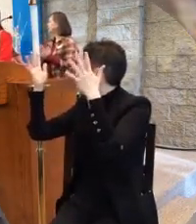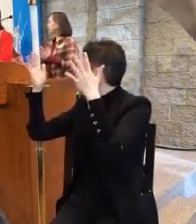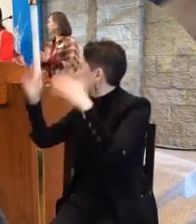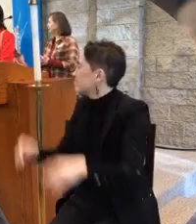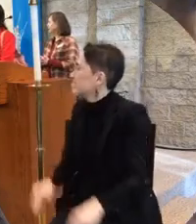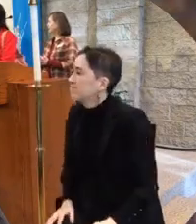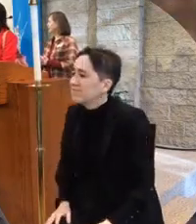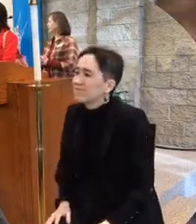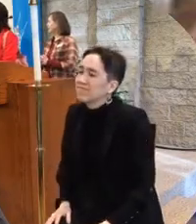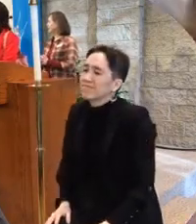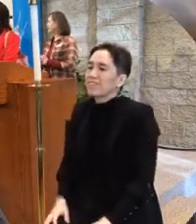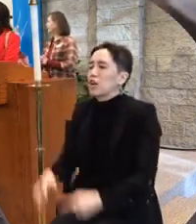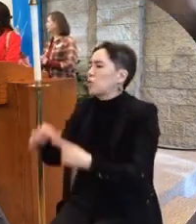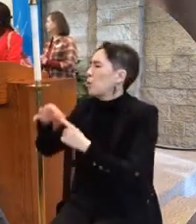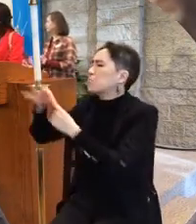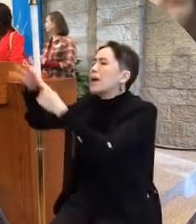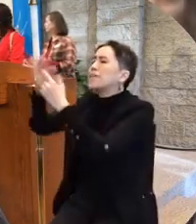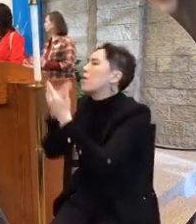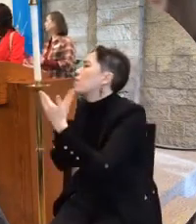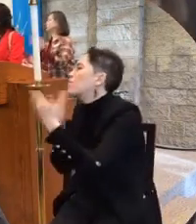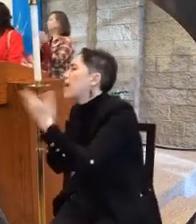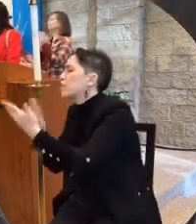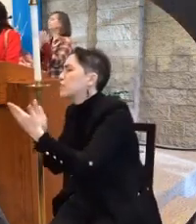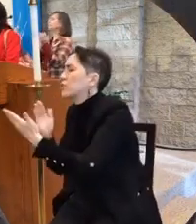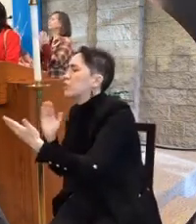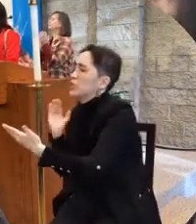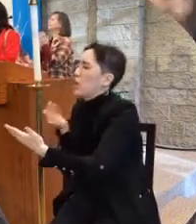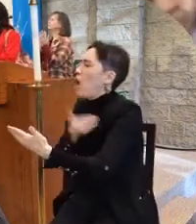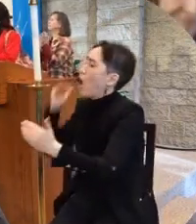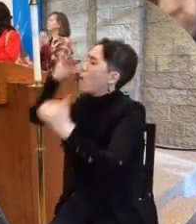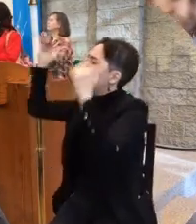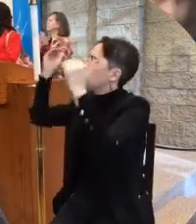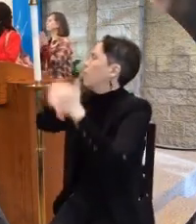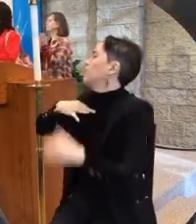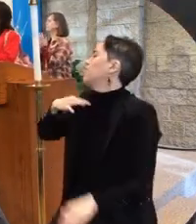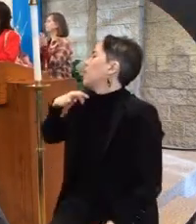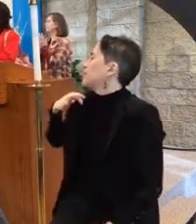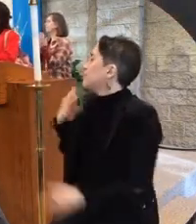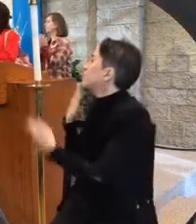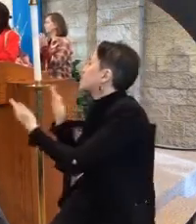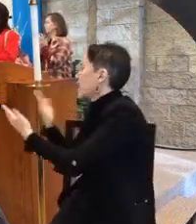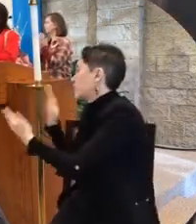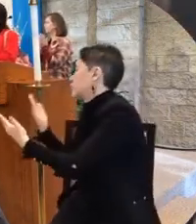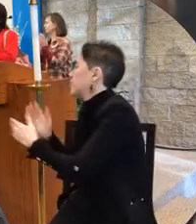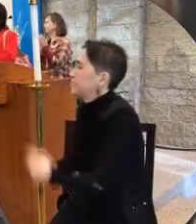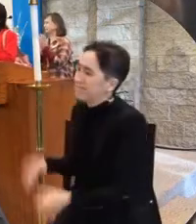Special shout out and thank you for our adult volunteers. Let's appreciate them as well.